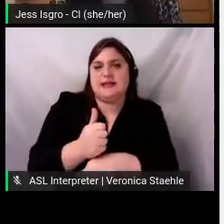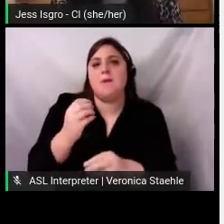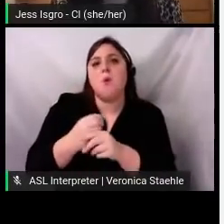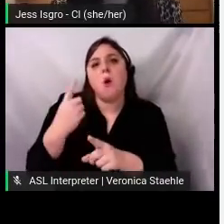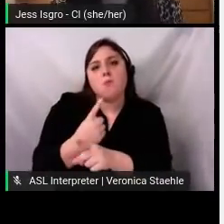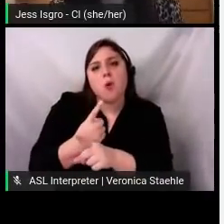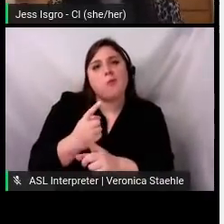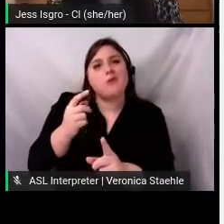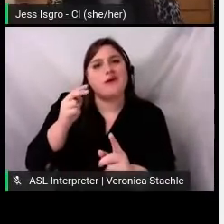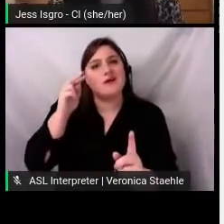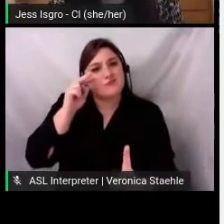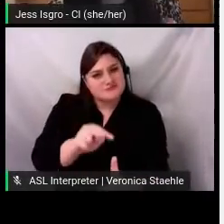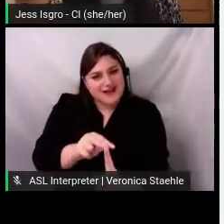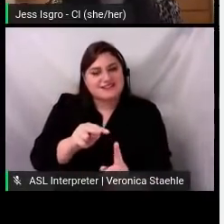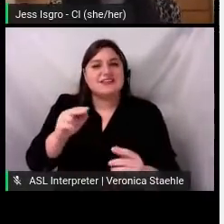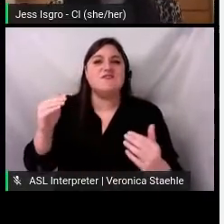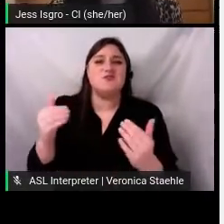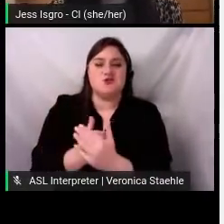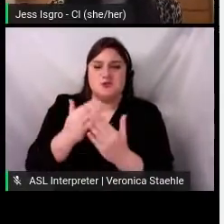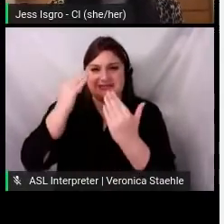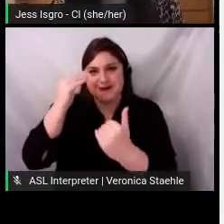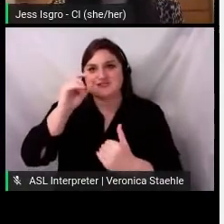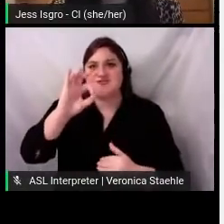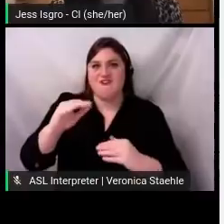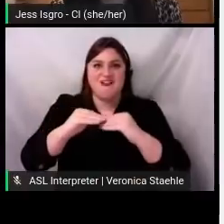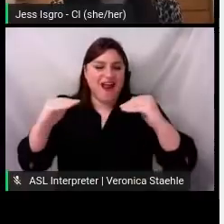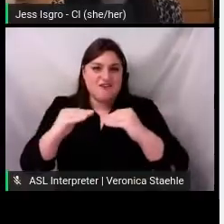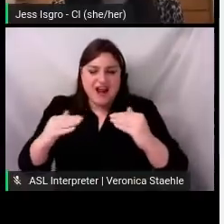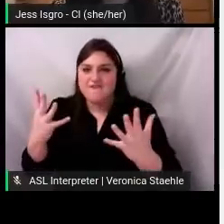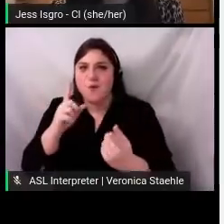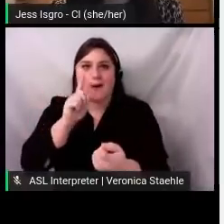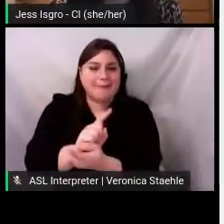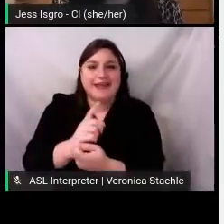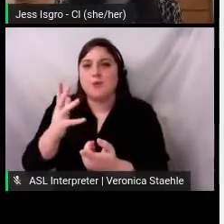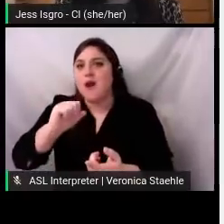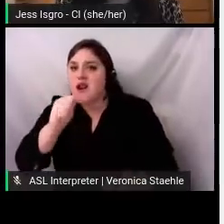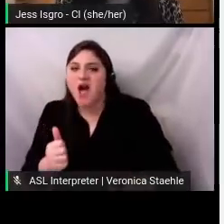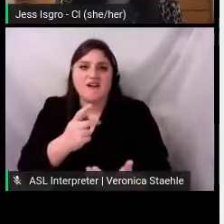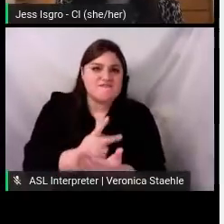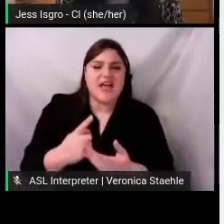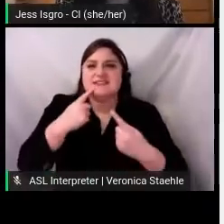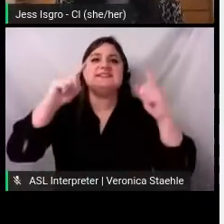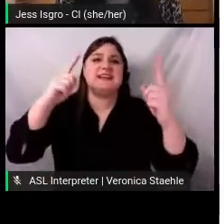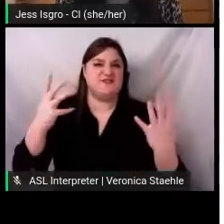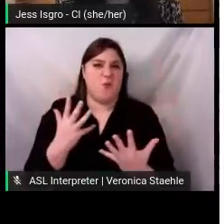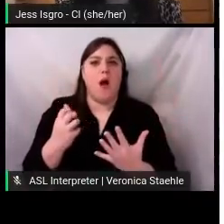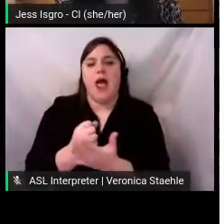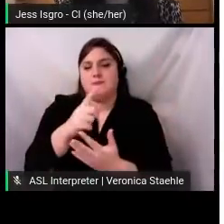you're really paying attention to the nuance in how users are responding to your different types of content.